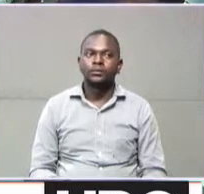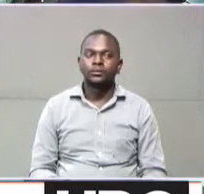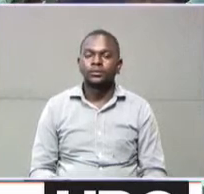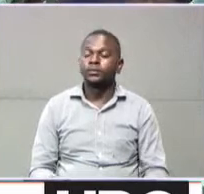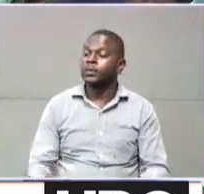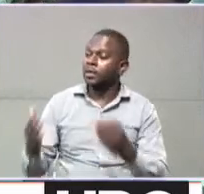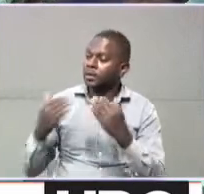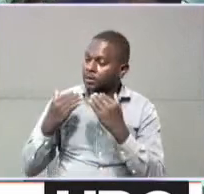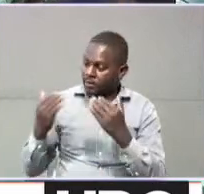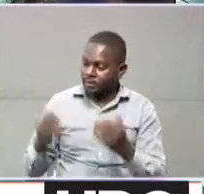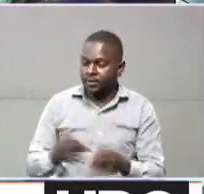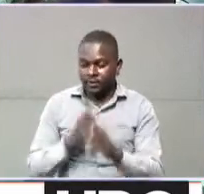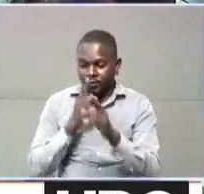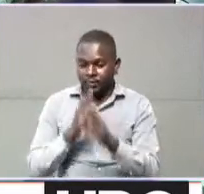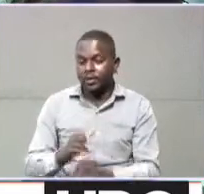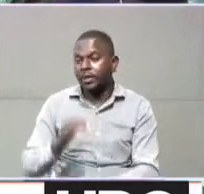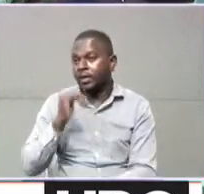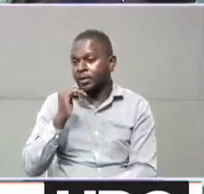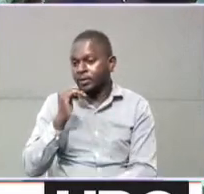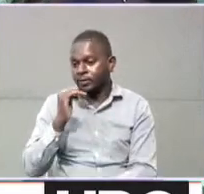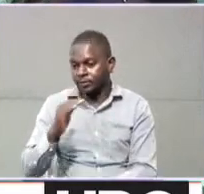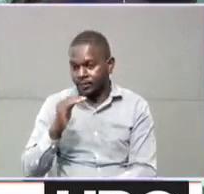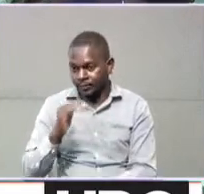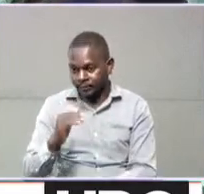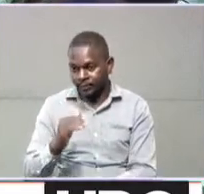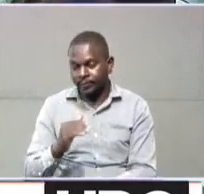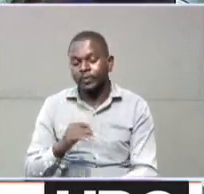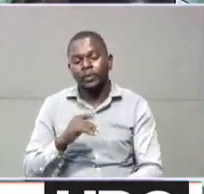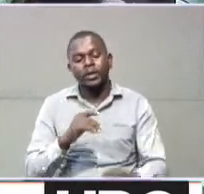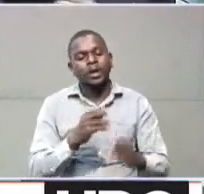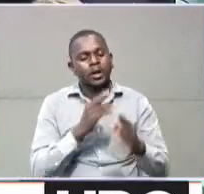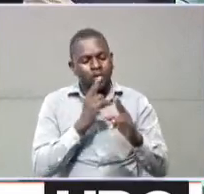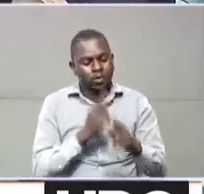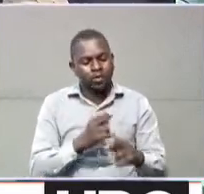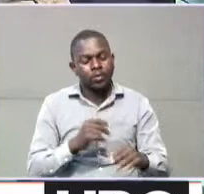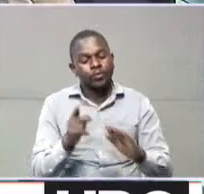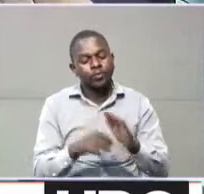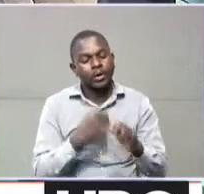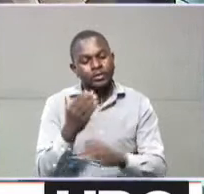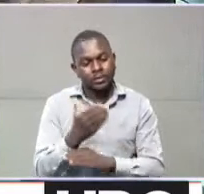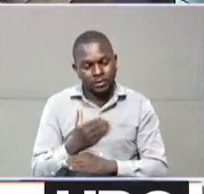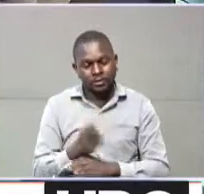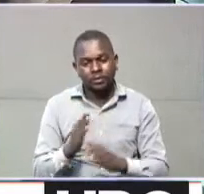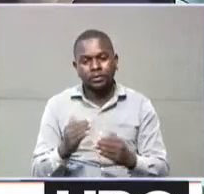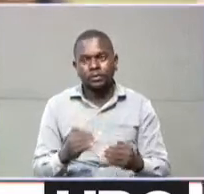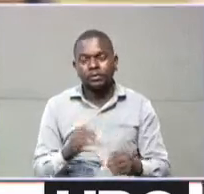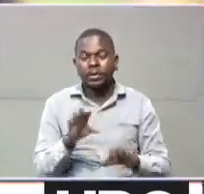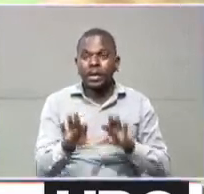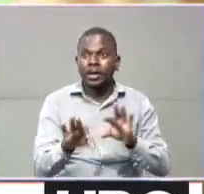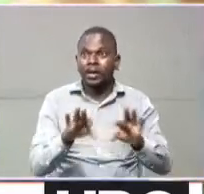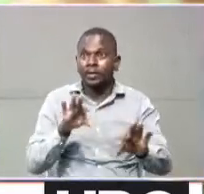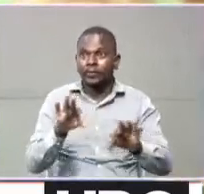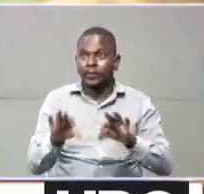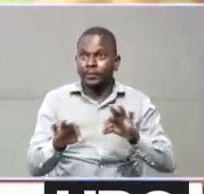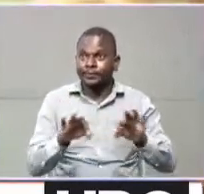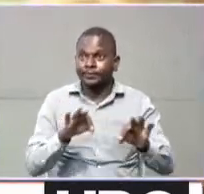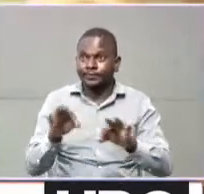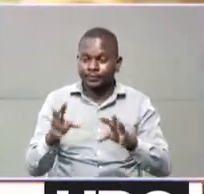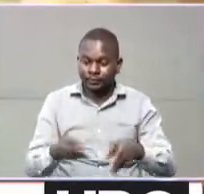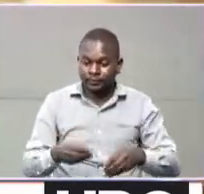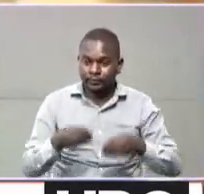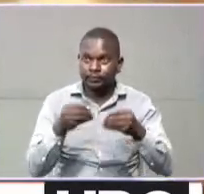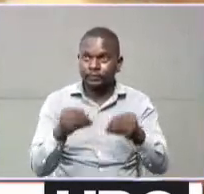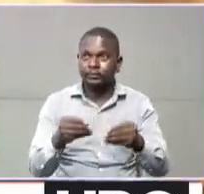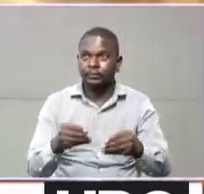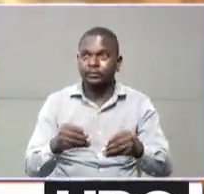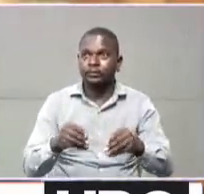thank you right honorable right honorable prime minister there has been selective giving out of